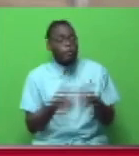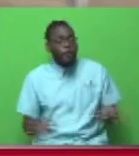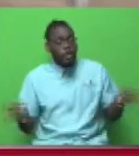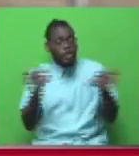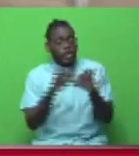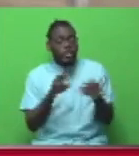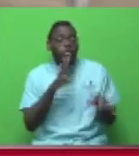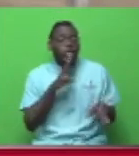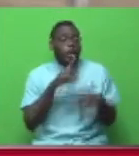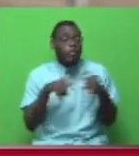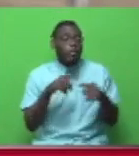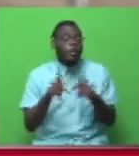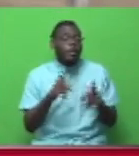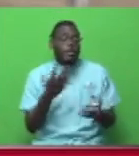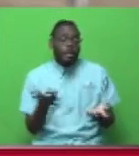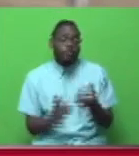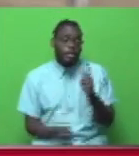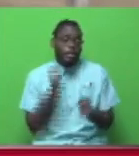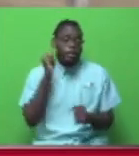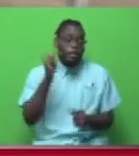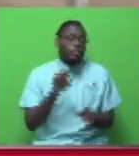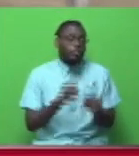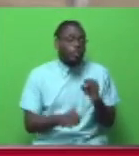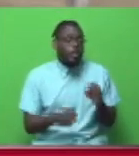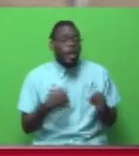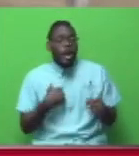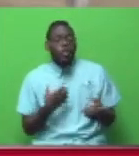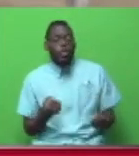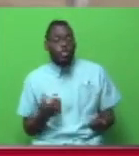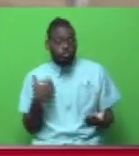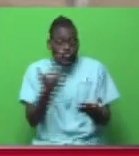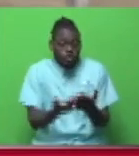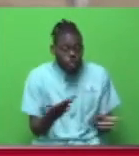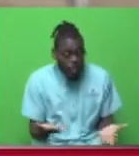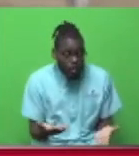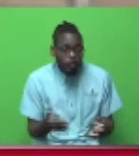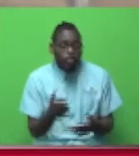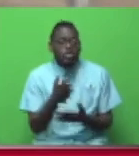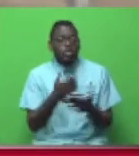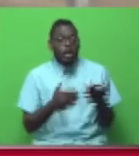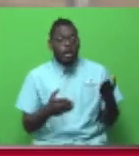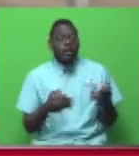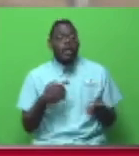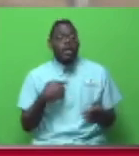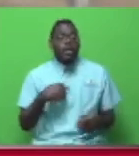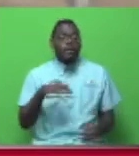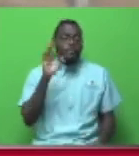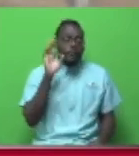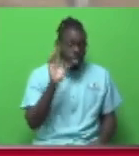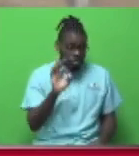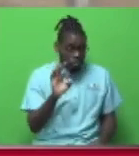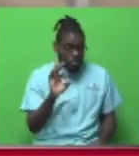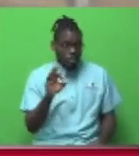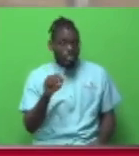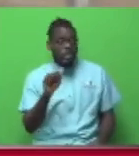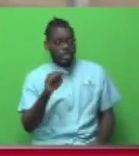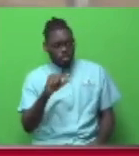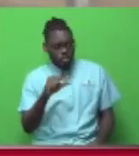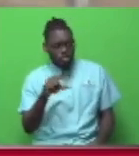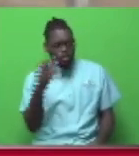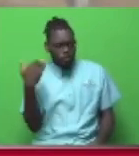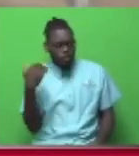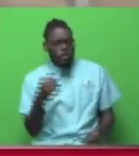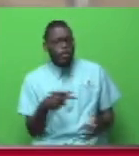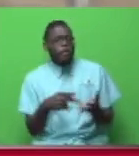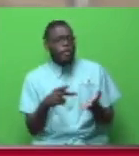was divided into Faris and fees. The next prop that I prepared, which I know I can't present to the people of Trinidad and Tobago,